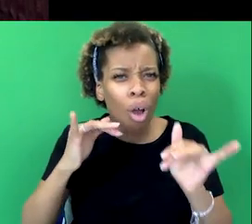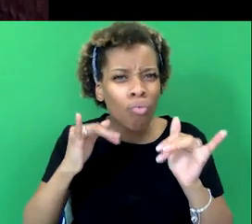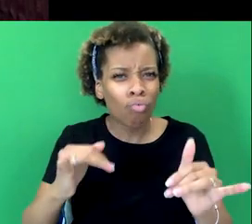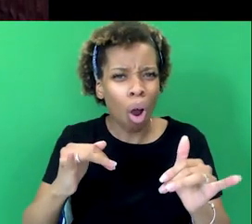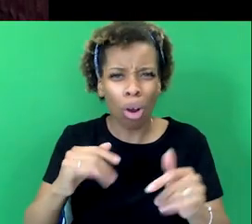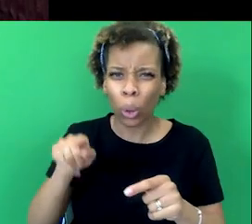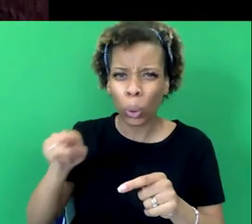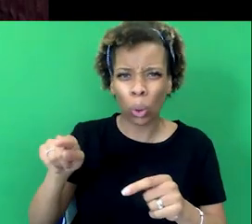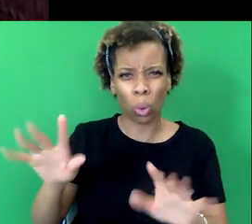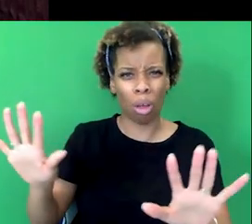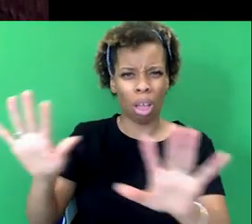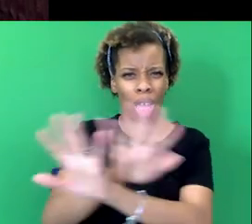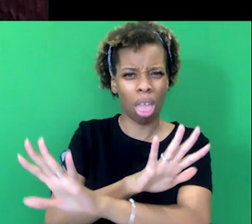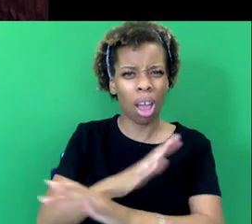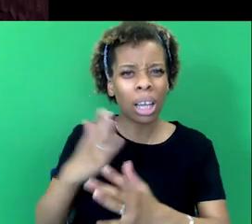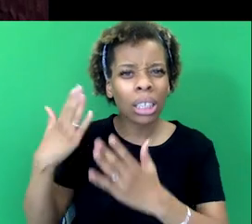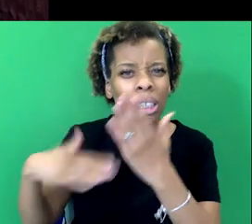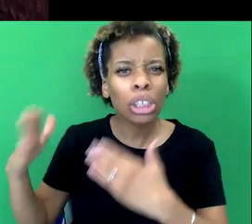know, to so